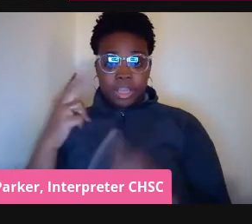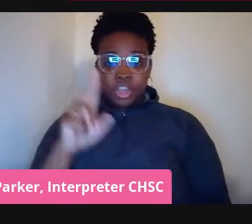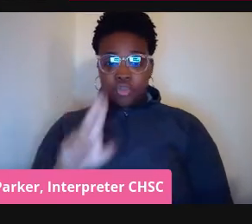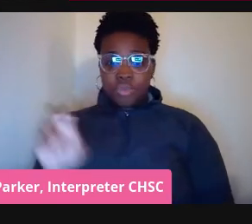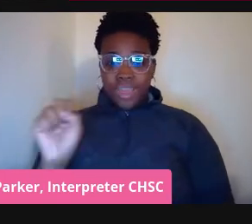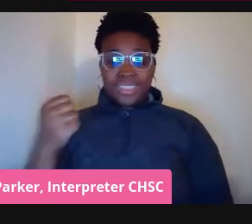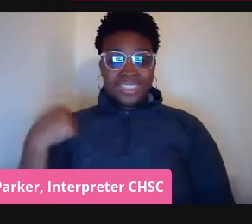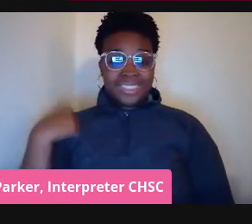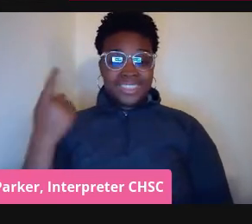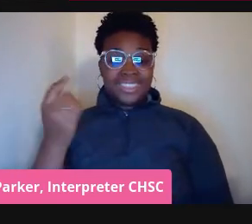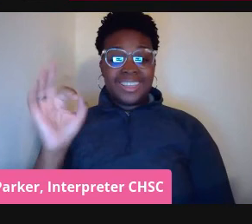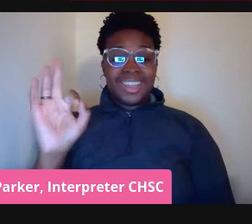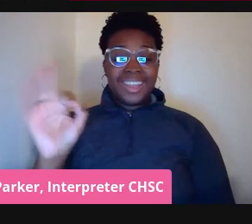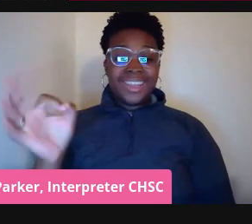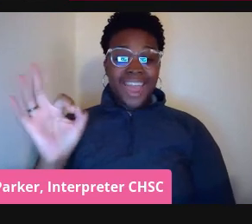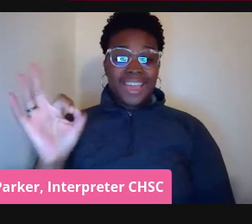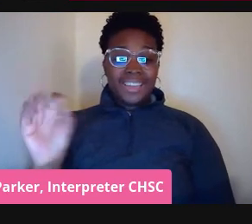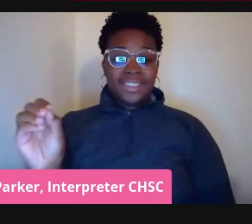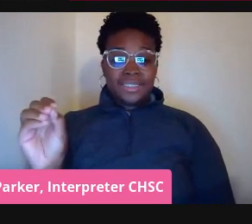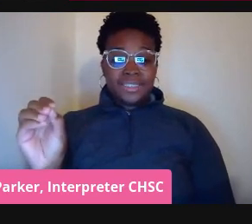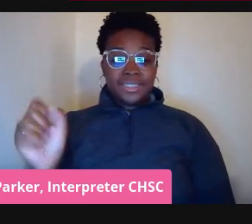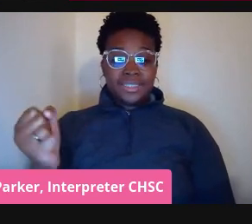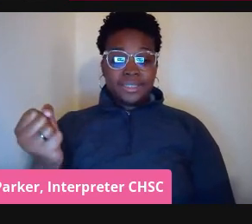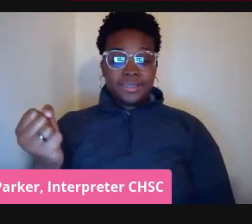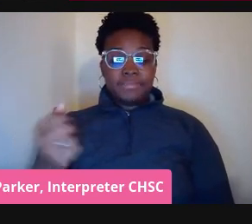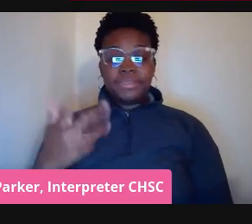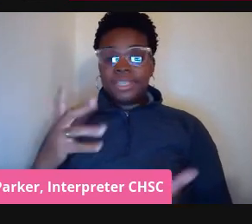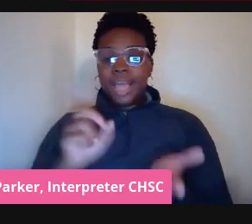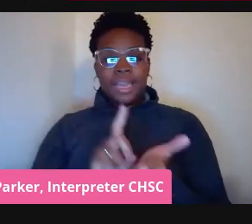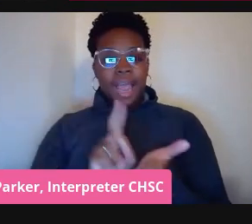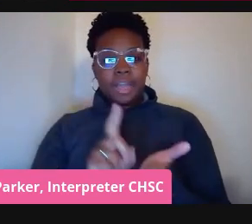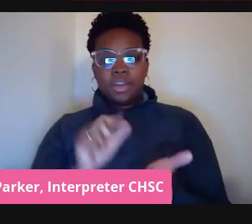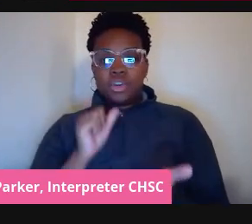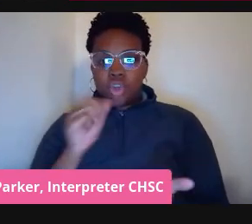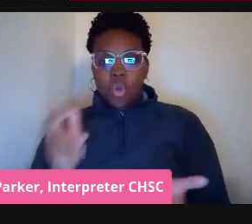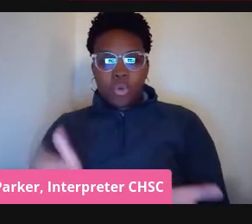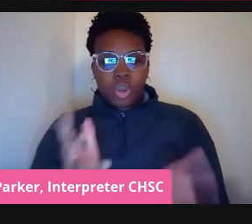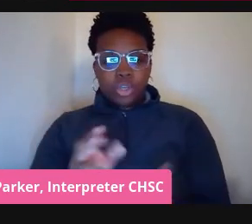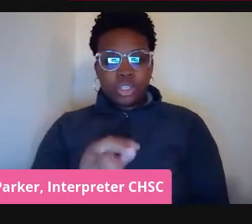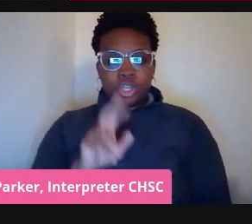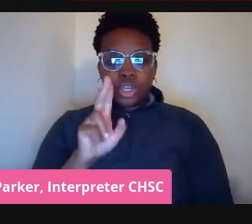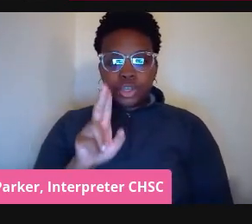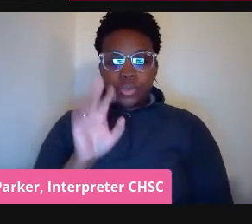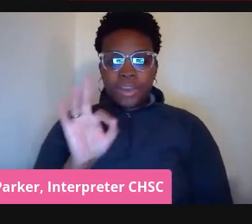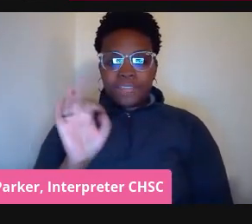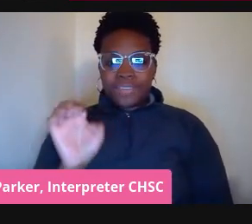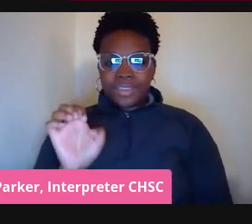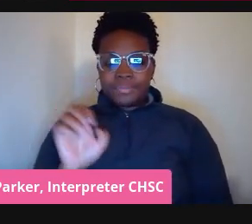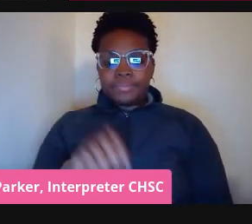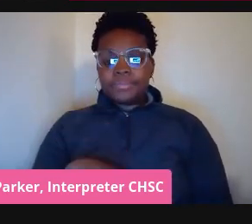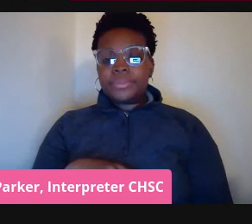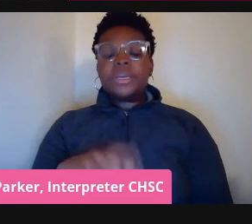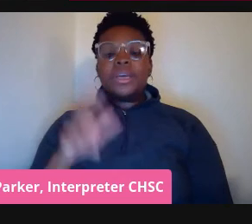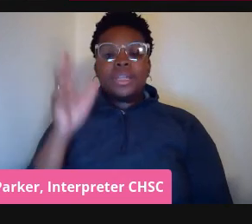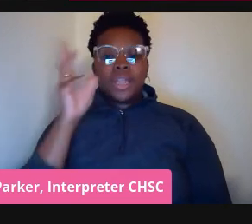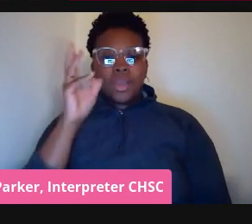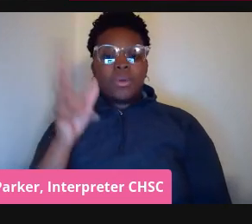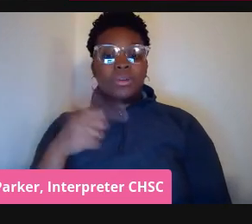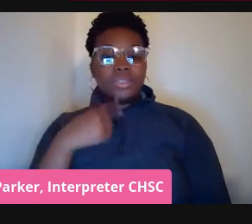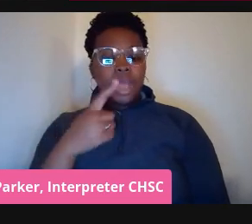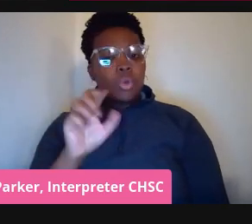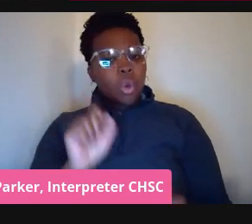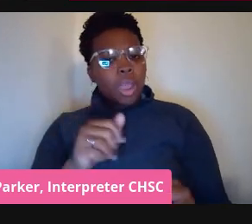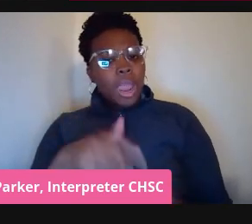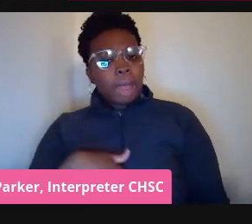the 90s, a lot of doctors do not really push UFE, and they might even tell you that you can't get pregnant after UFE. But